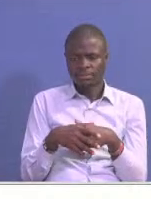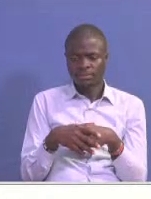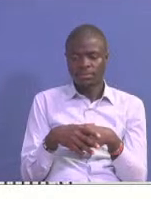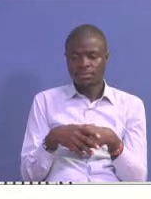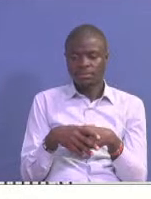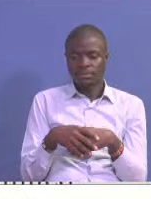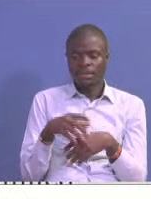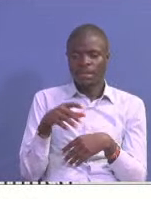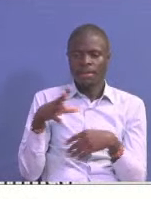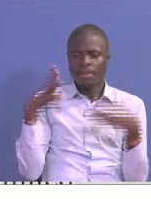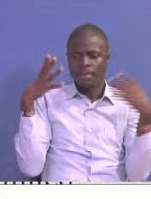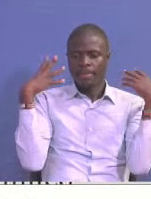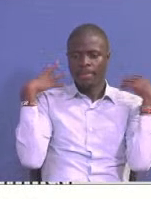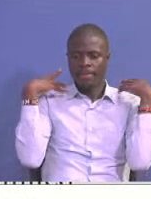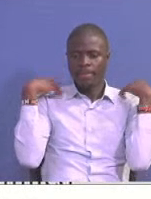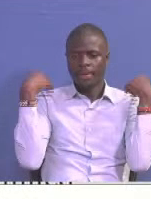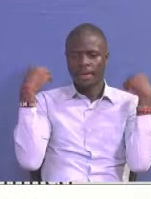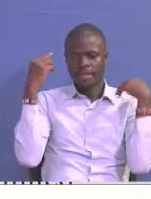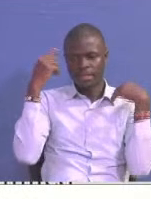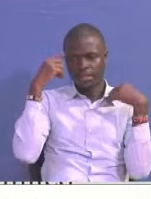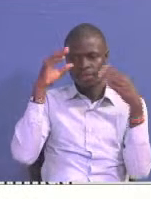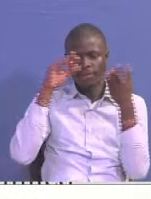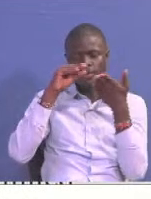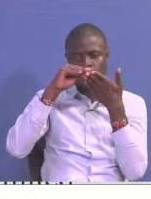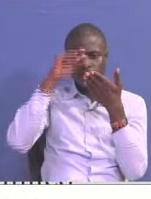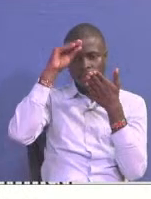Attachment of students for their